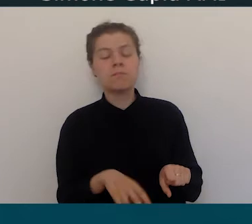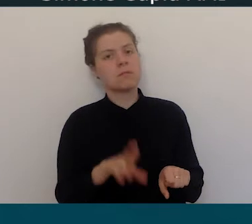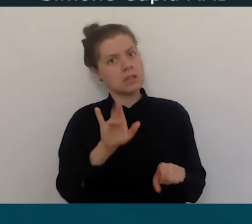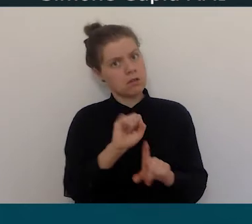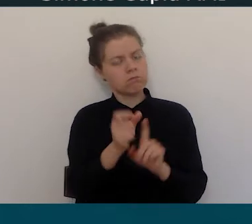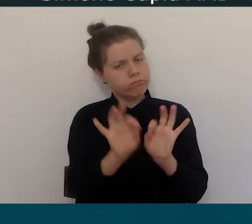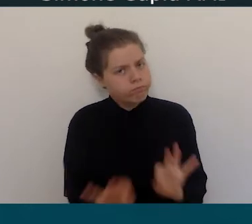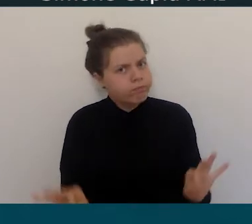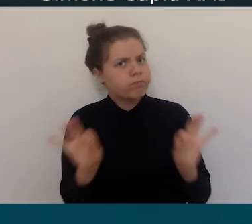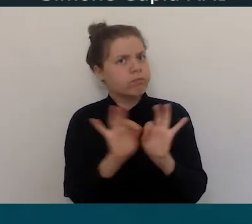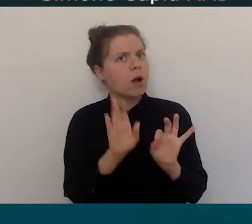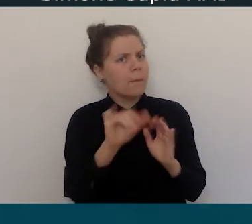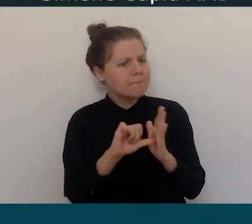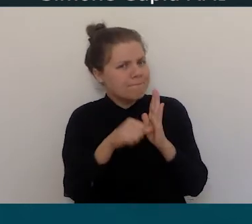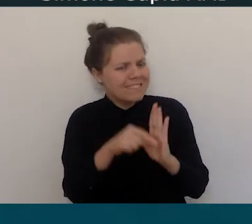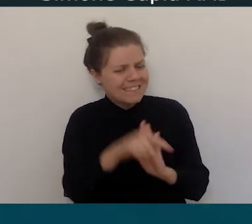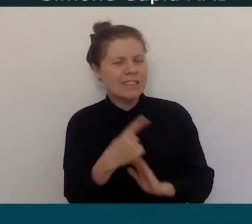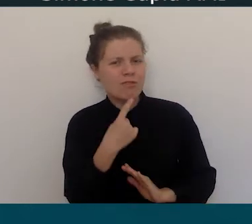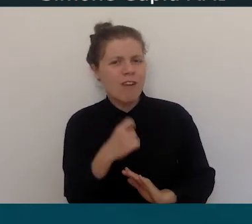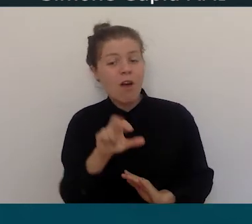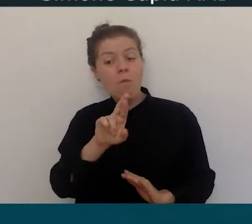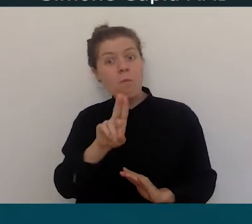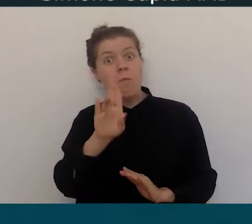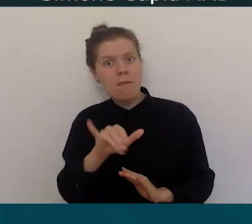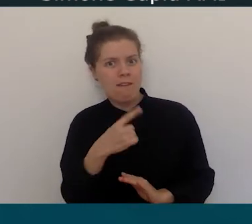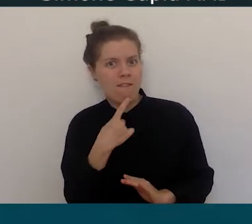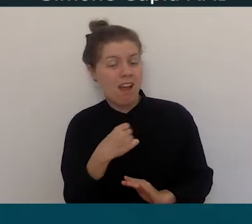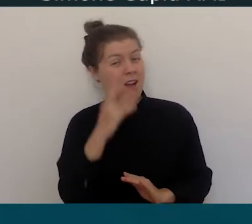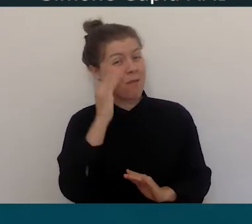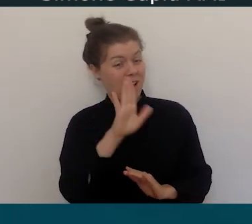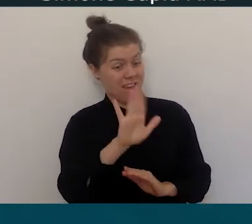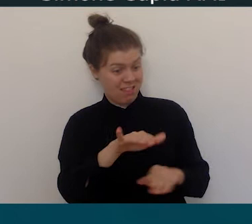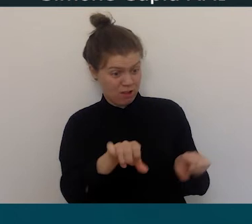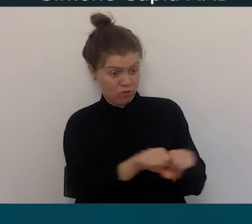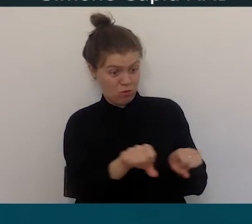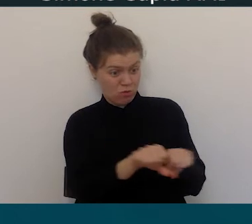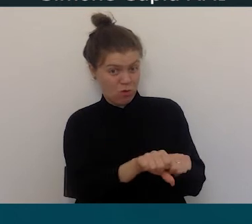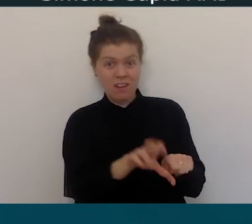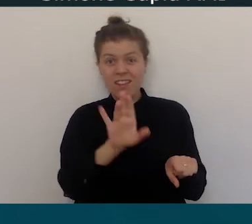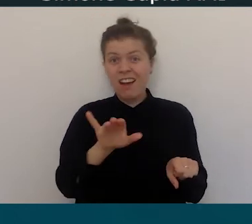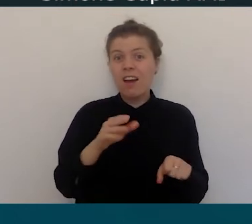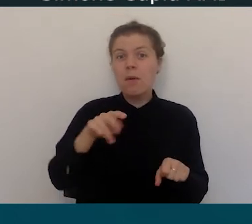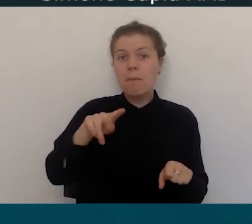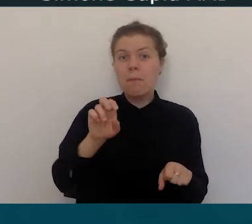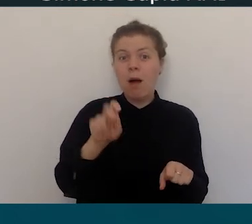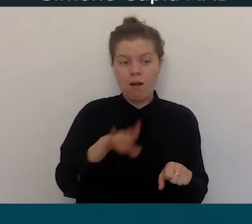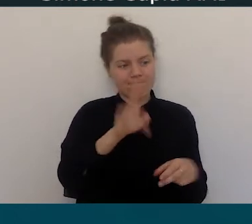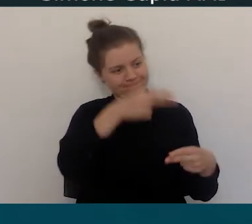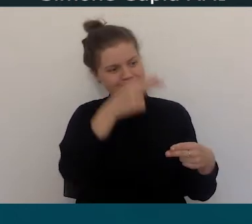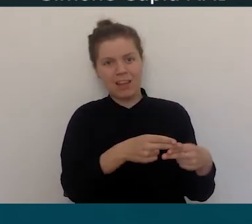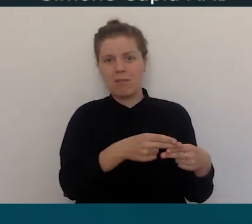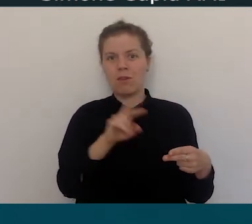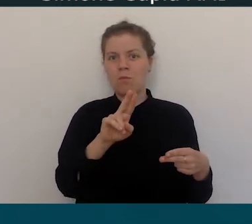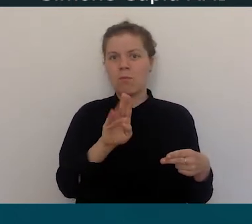to mention that those slippers are ruby red because it is the technical name of the prop. It's the technical name